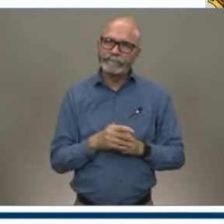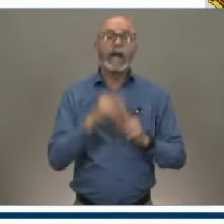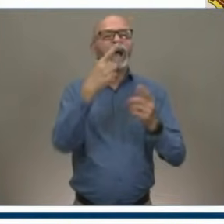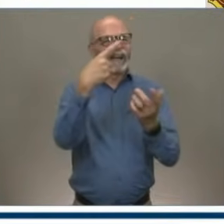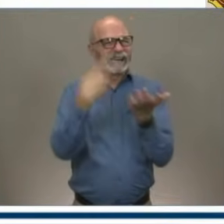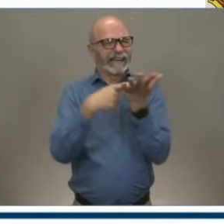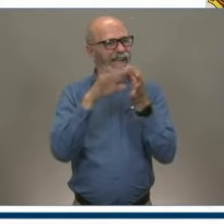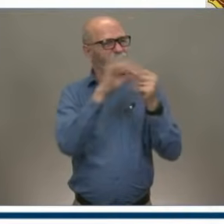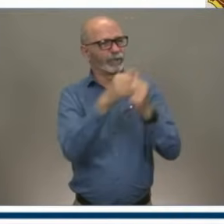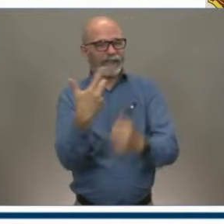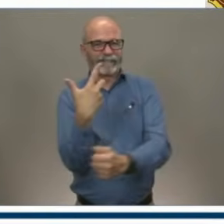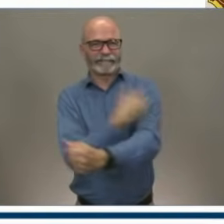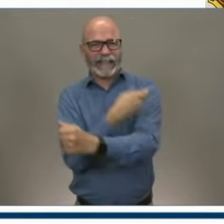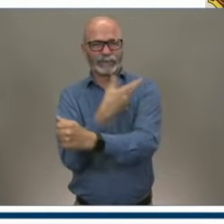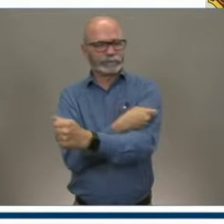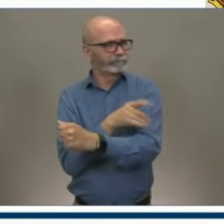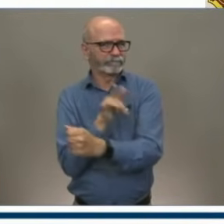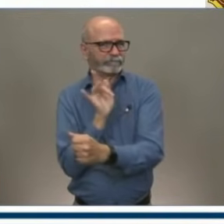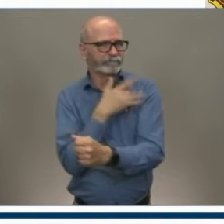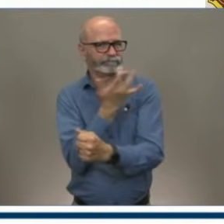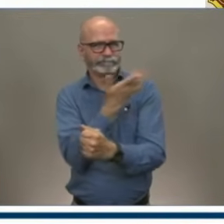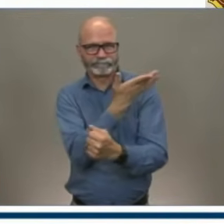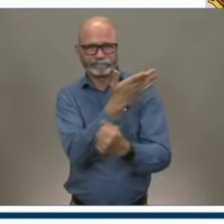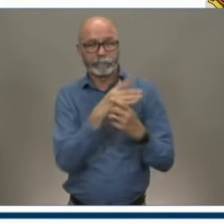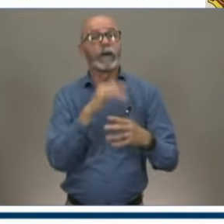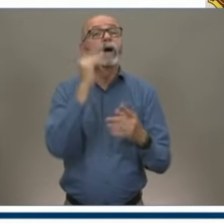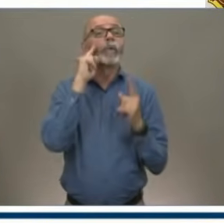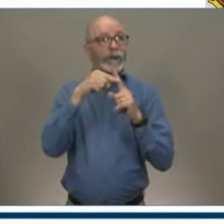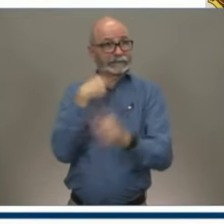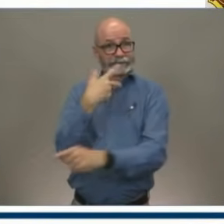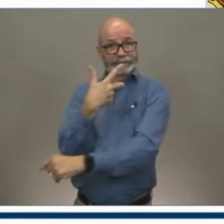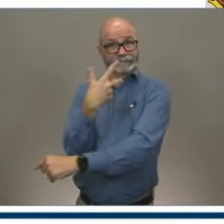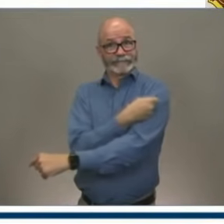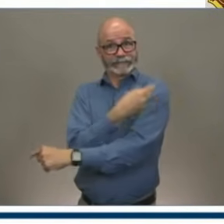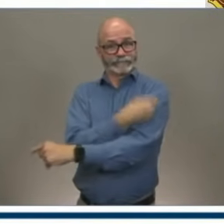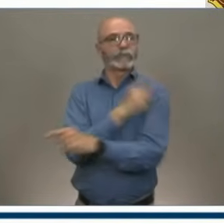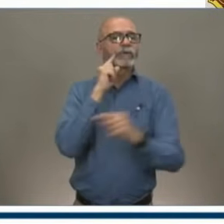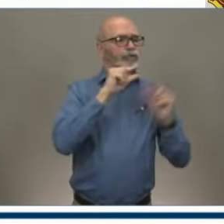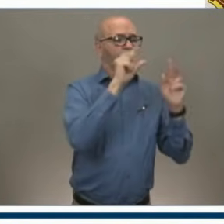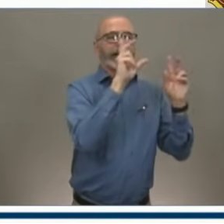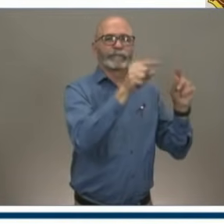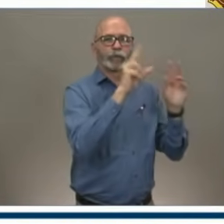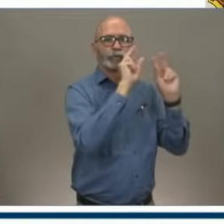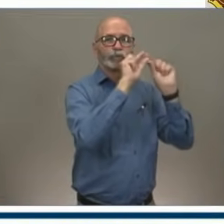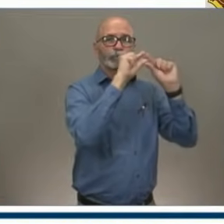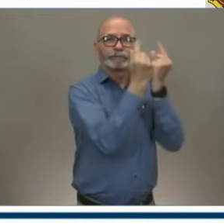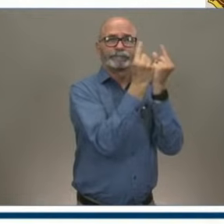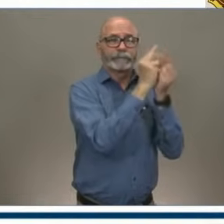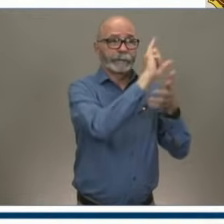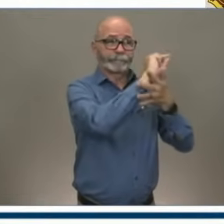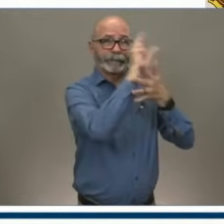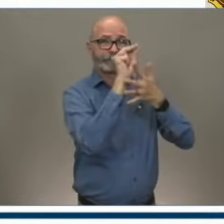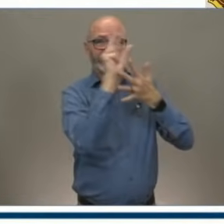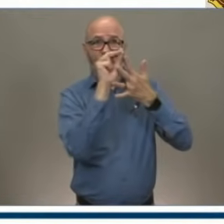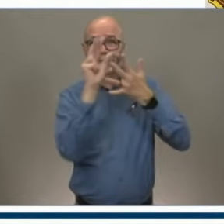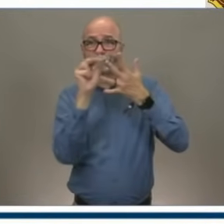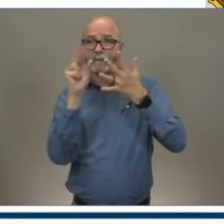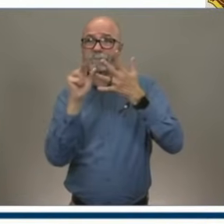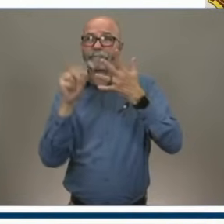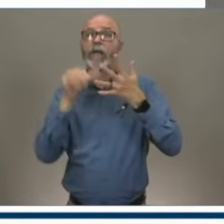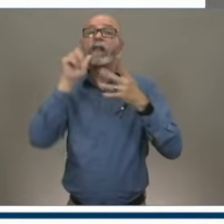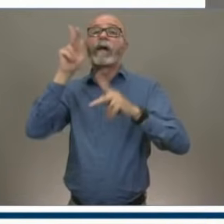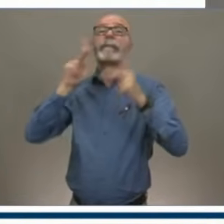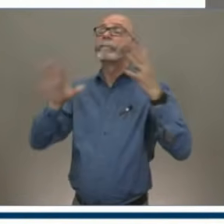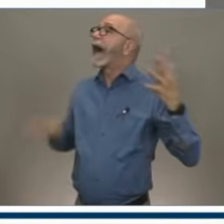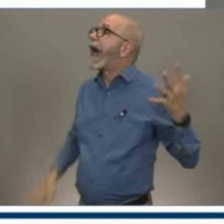complete, how will the vaccines be administered to the remainder of the population? So that's to be determined